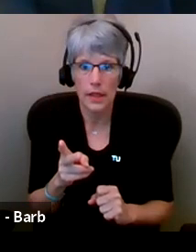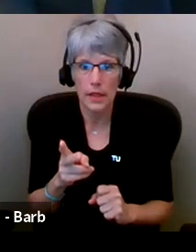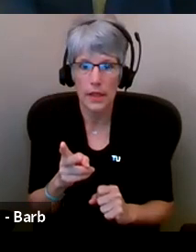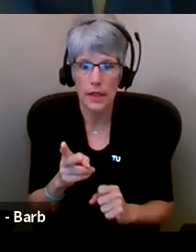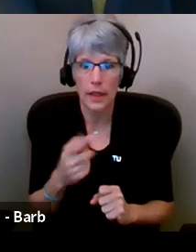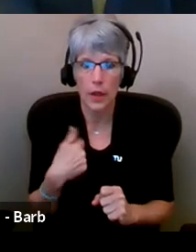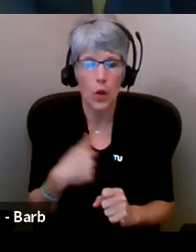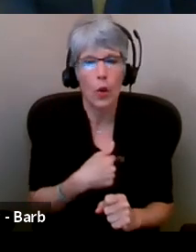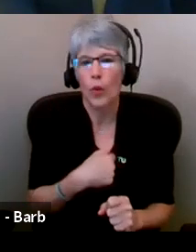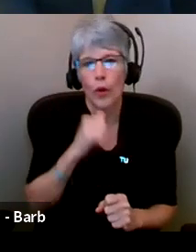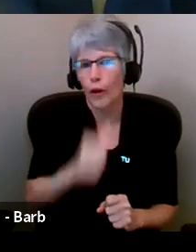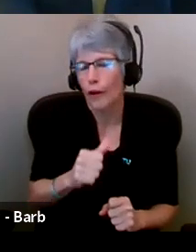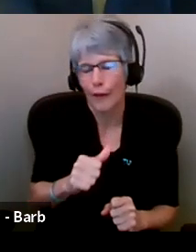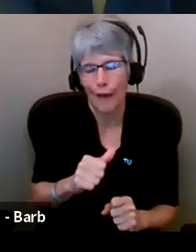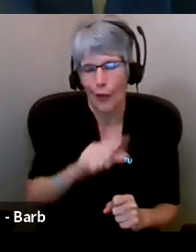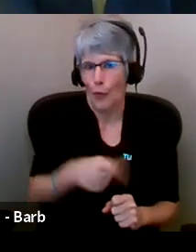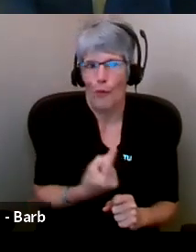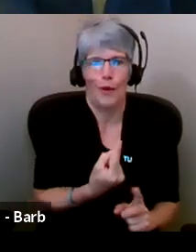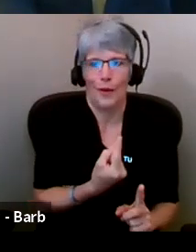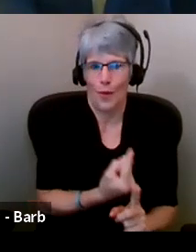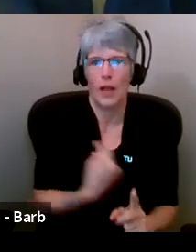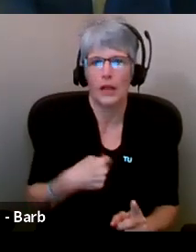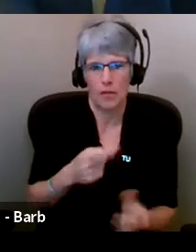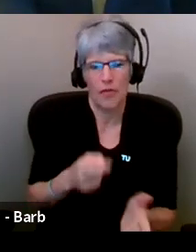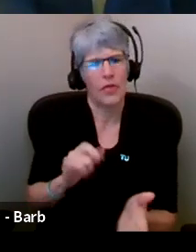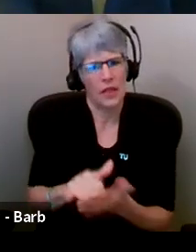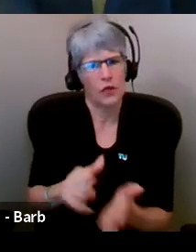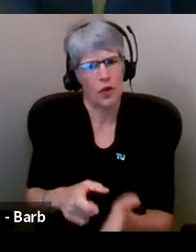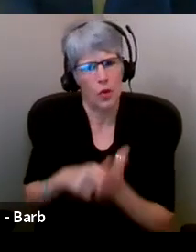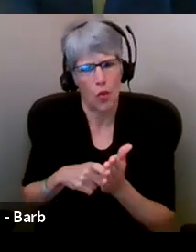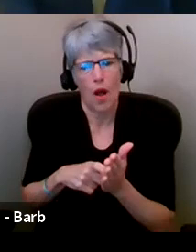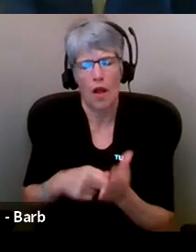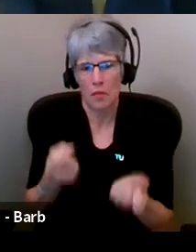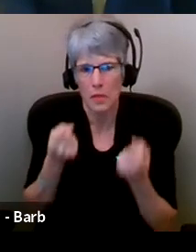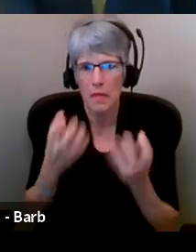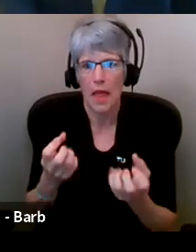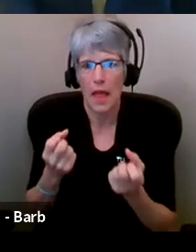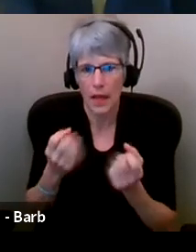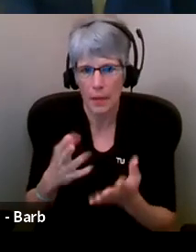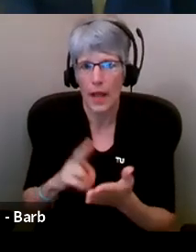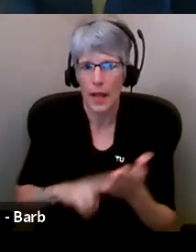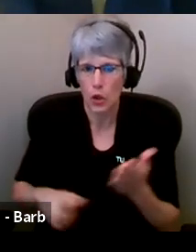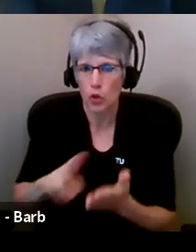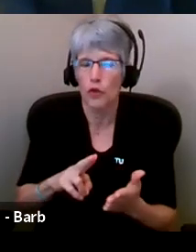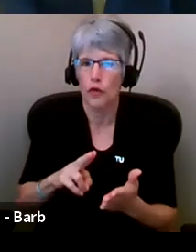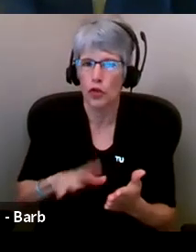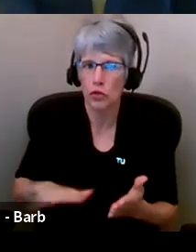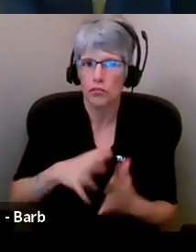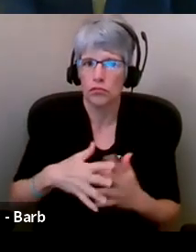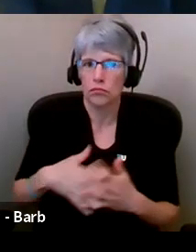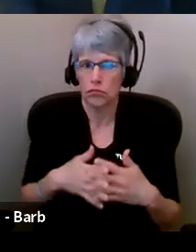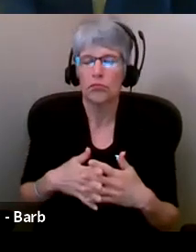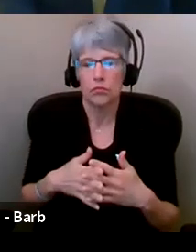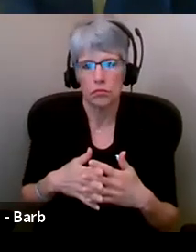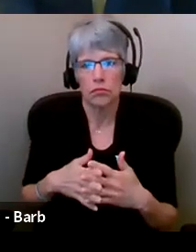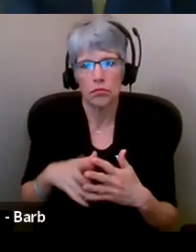edge on that. We're not pioneering it. It's a requirement that you're seeing that many, many universities nationwide are making moves to be